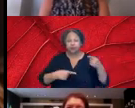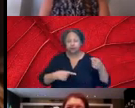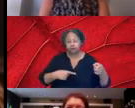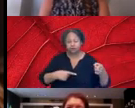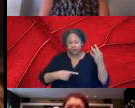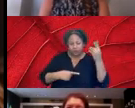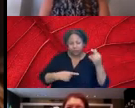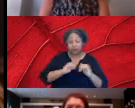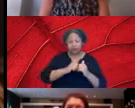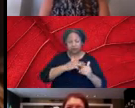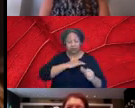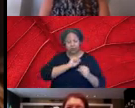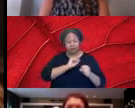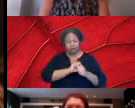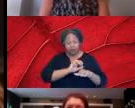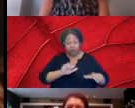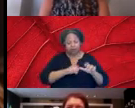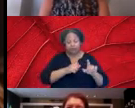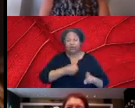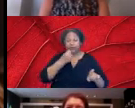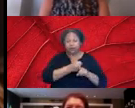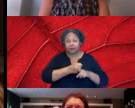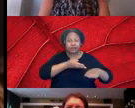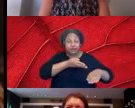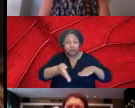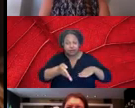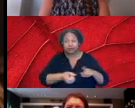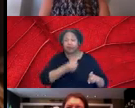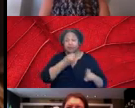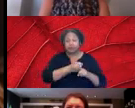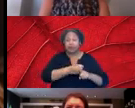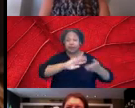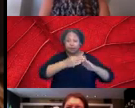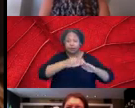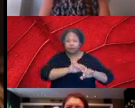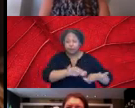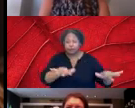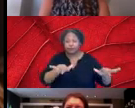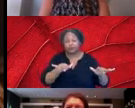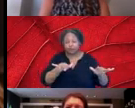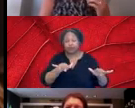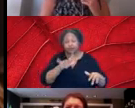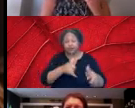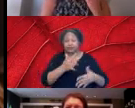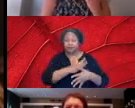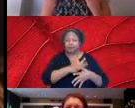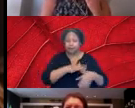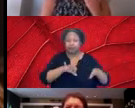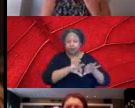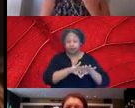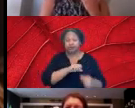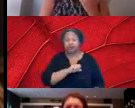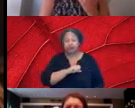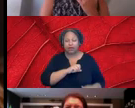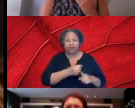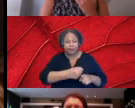the work to the sectors and to the communities that you're serving. That's key. You're expanding on that